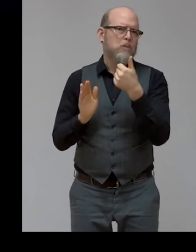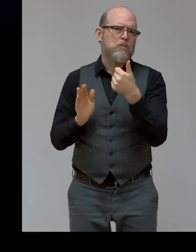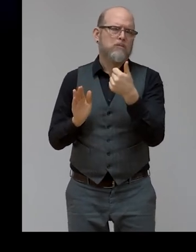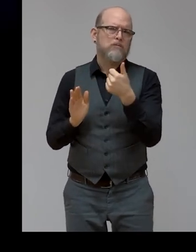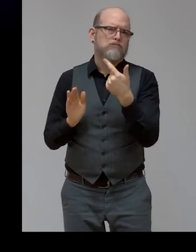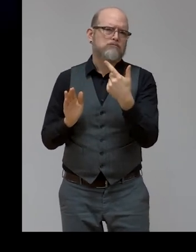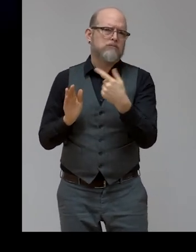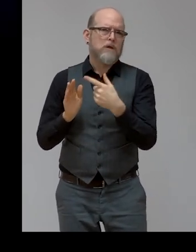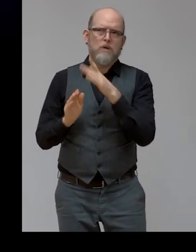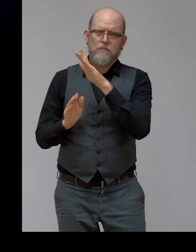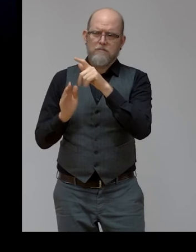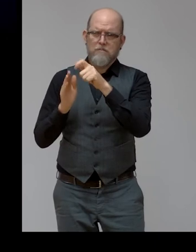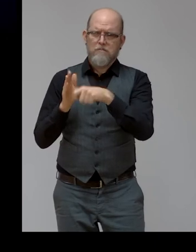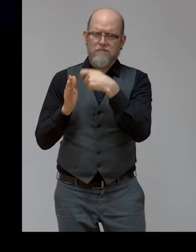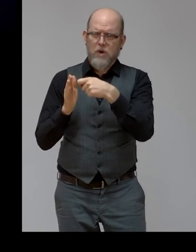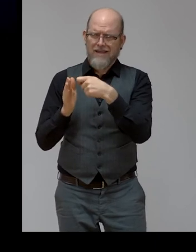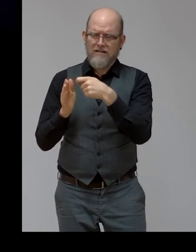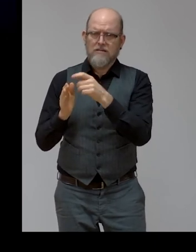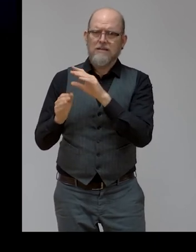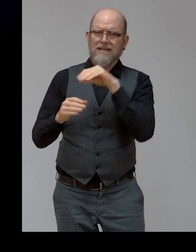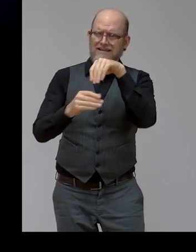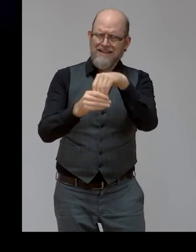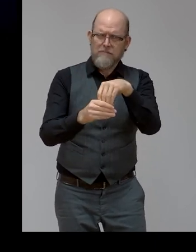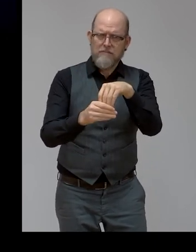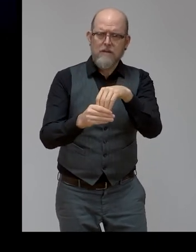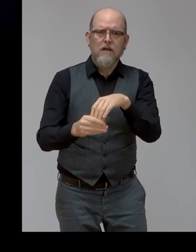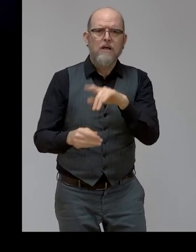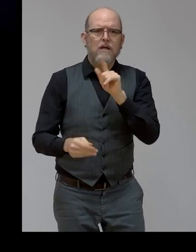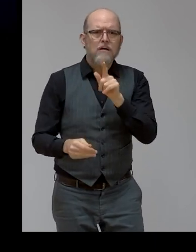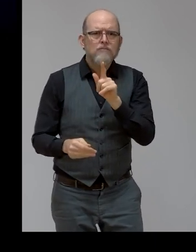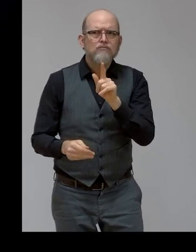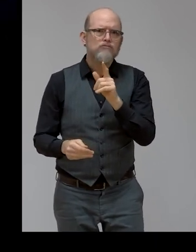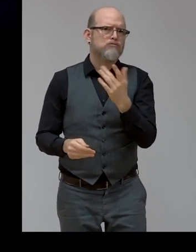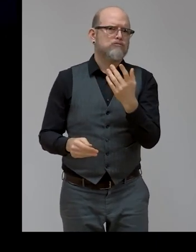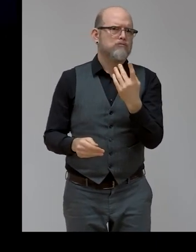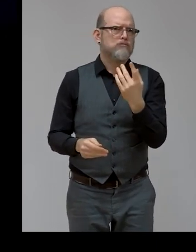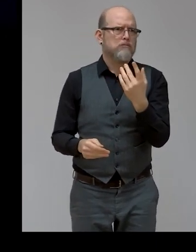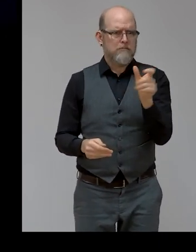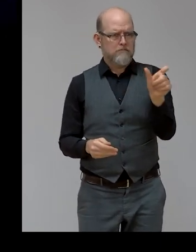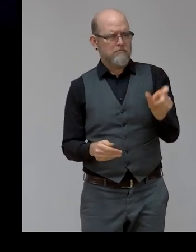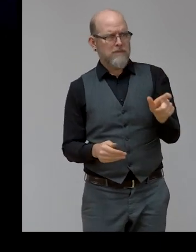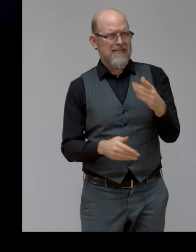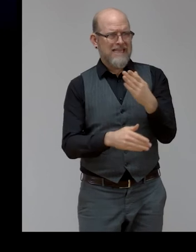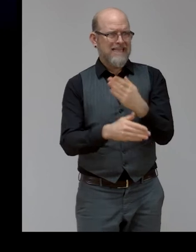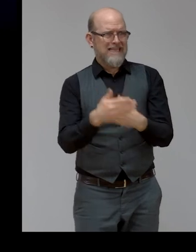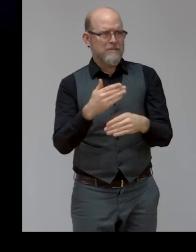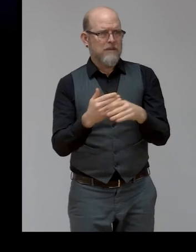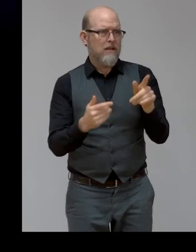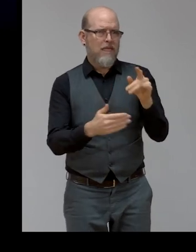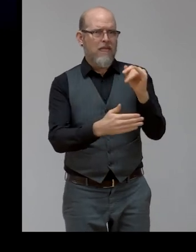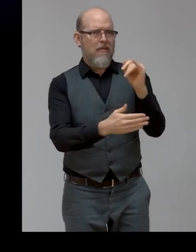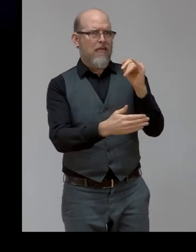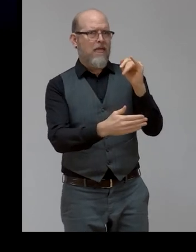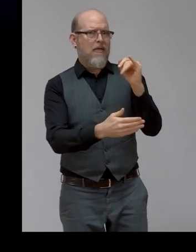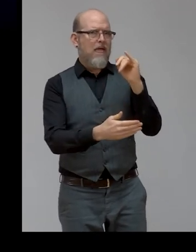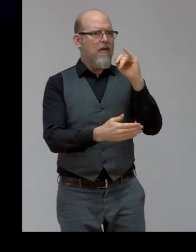you saw a person with disability appreciating art? Just give us a bit of story, because I'm a huge fan of, you know, storytelling, just to make